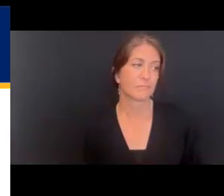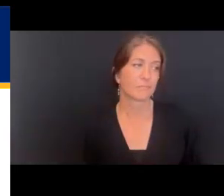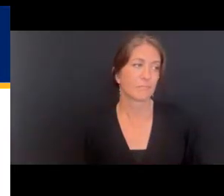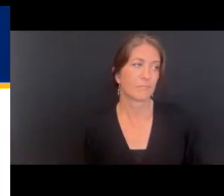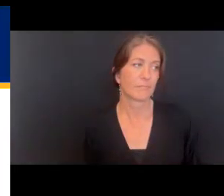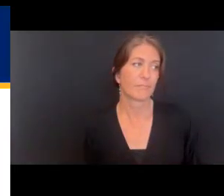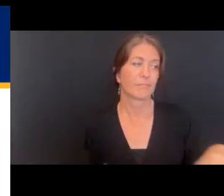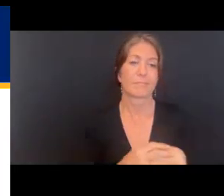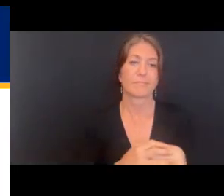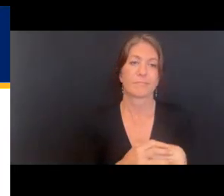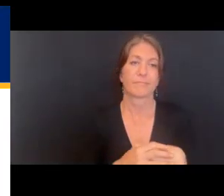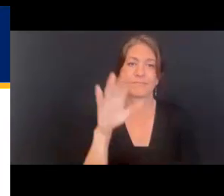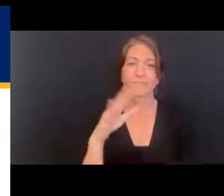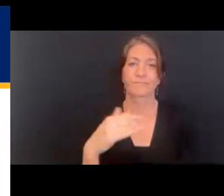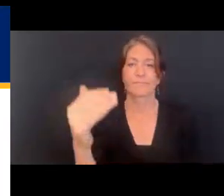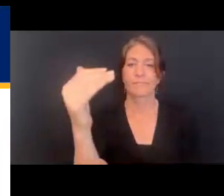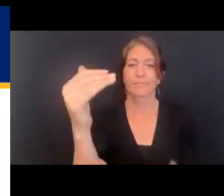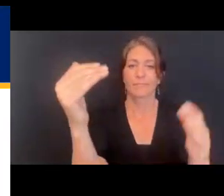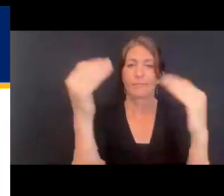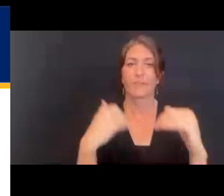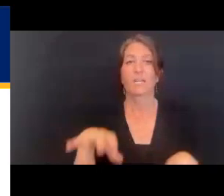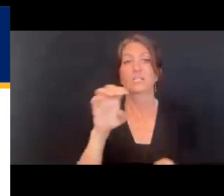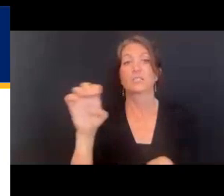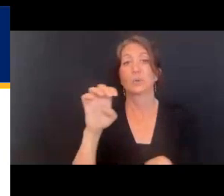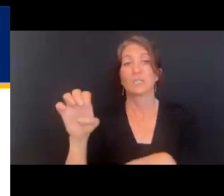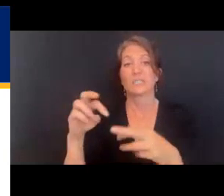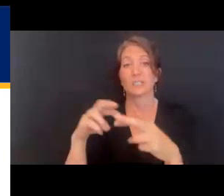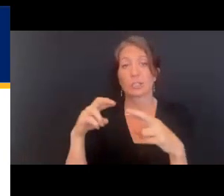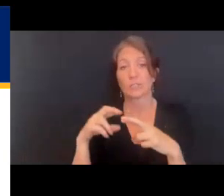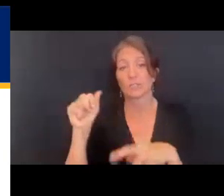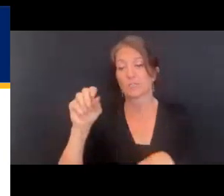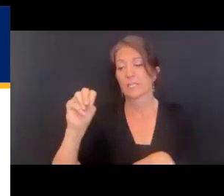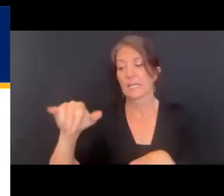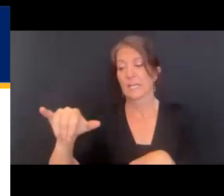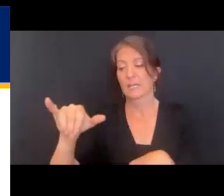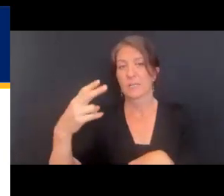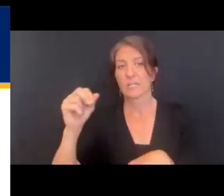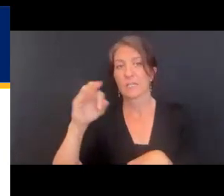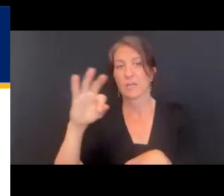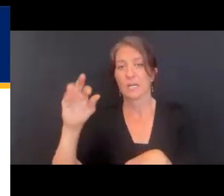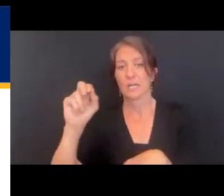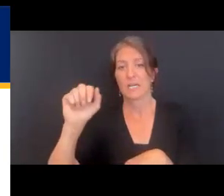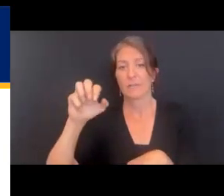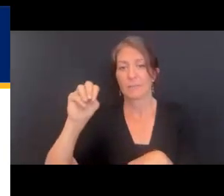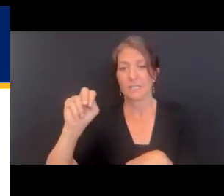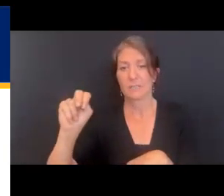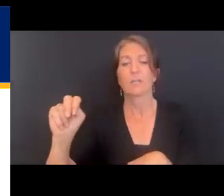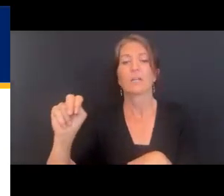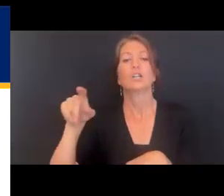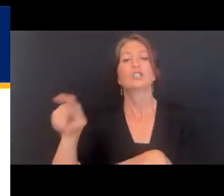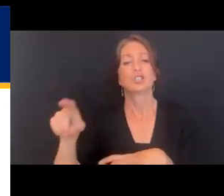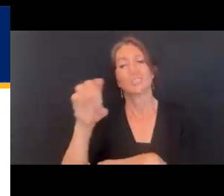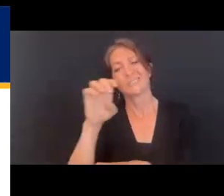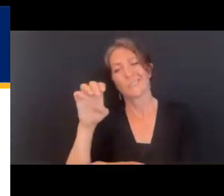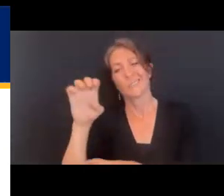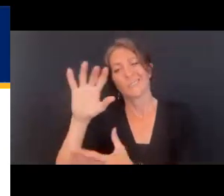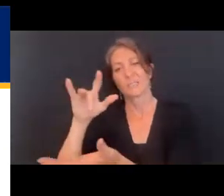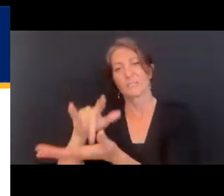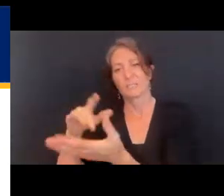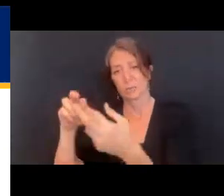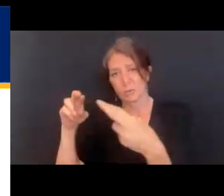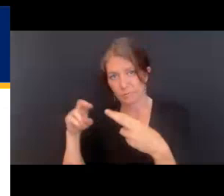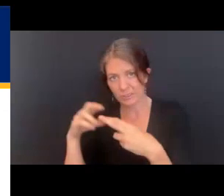In our eastern region, we have Amy Huffman. She is our East Central Region options counselor. We